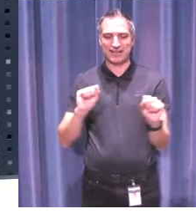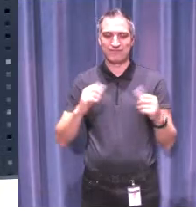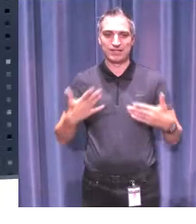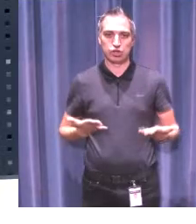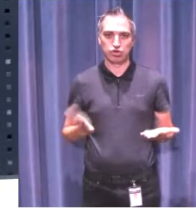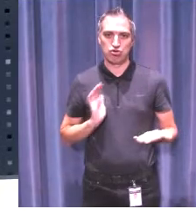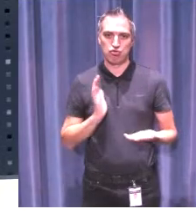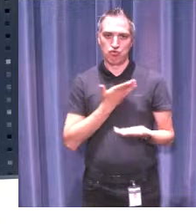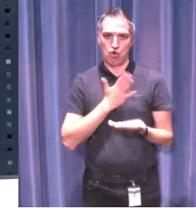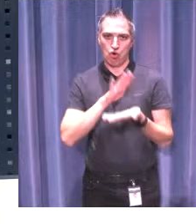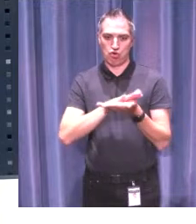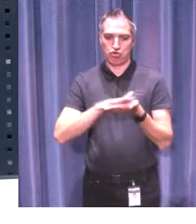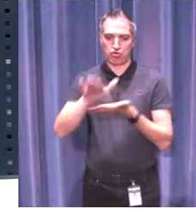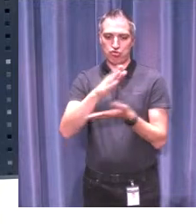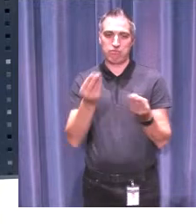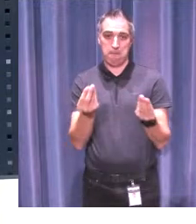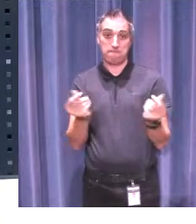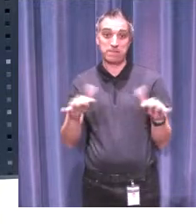topic.